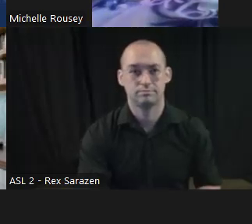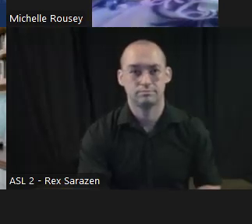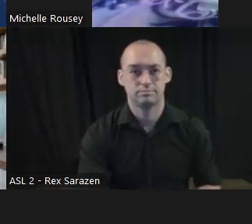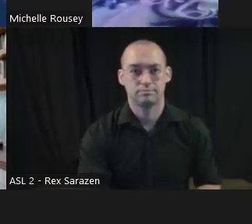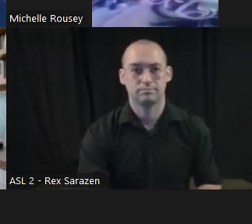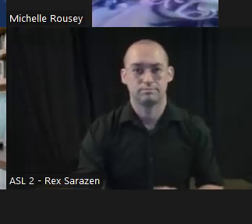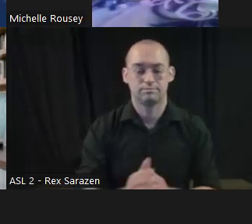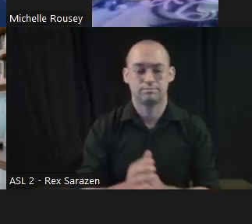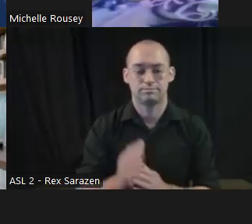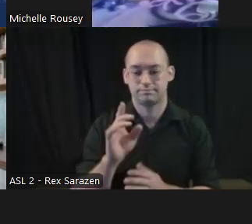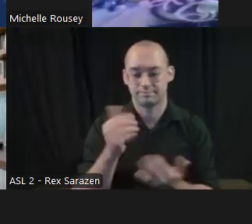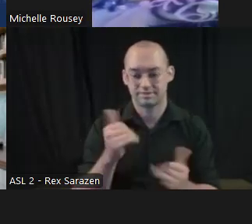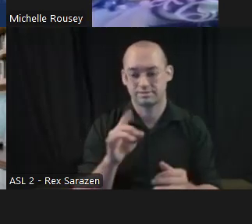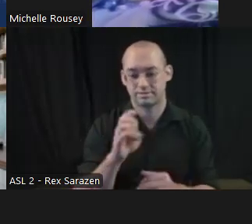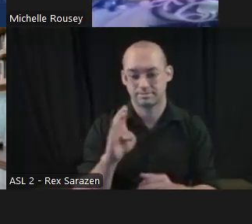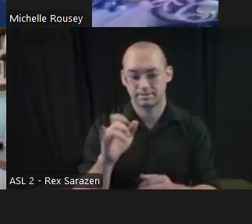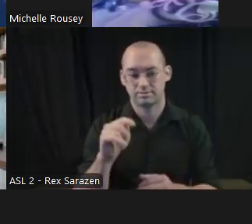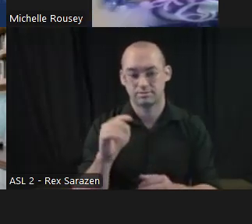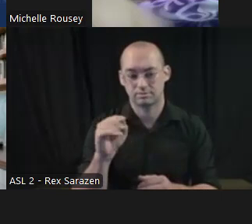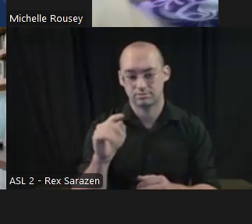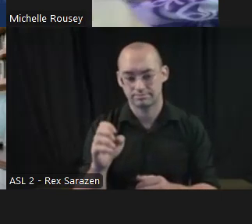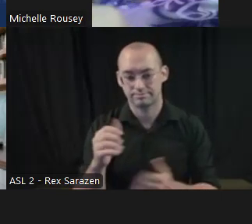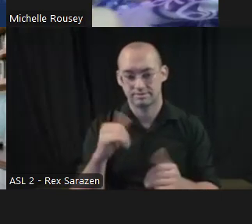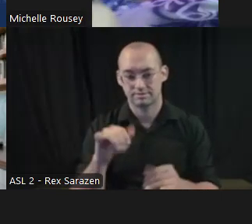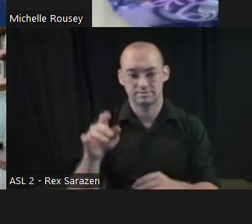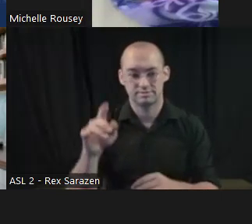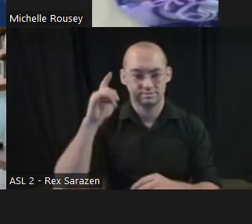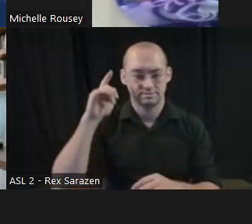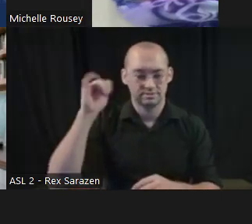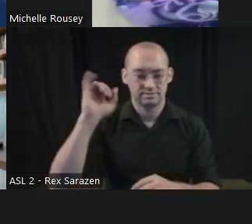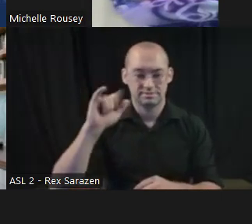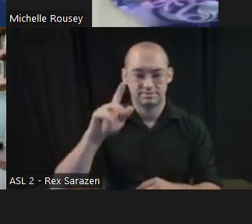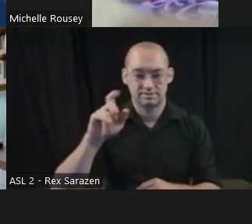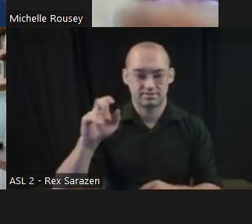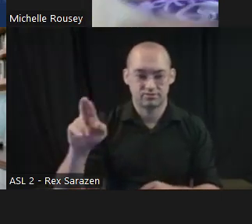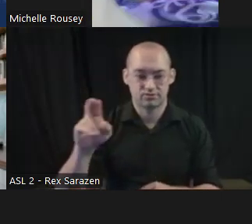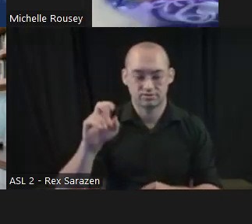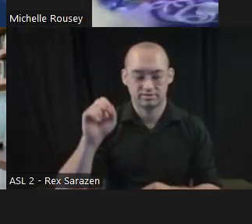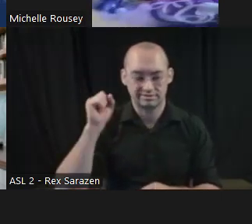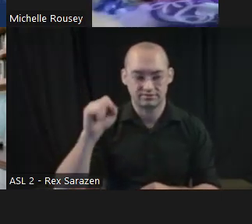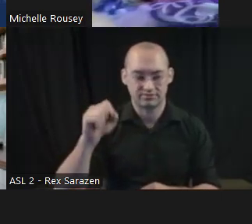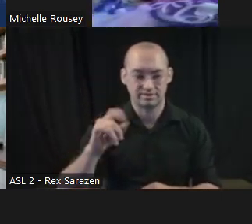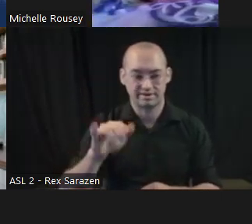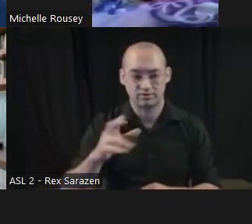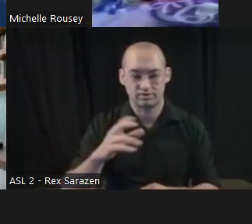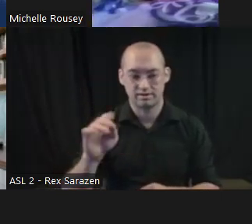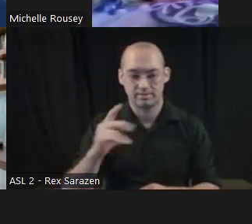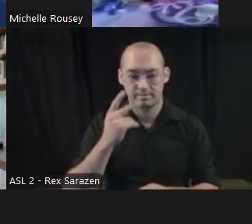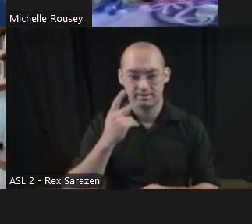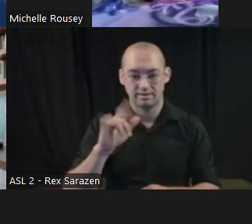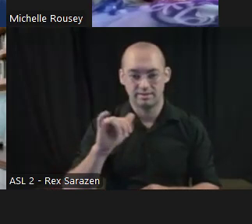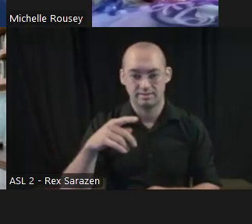and Aging, still silver hair and pink lipstick. The more coffee I have, the less pink it is. But so